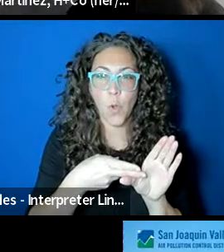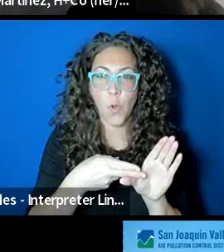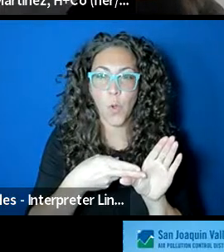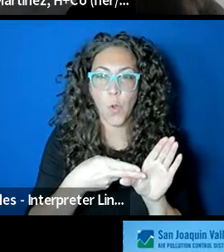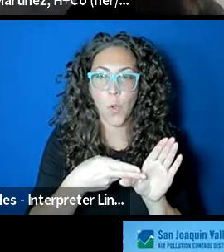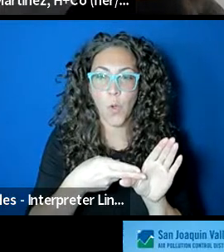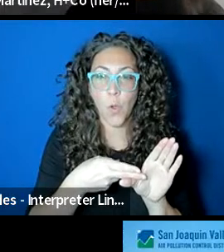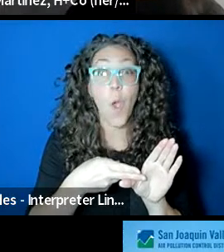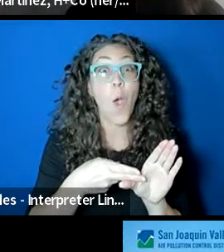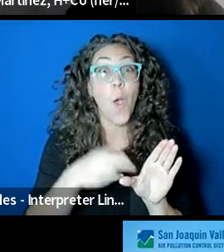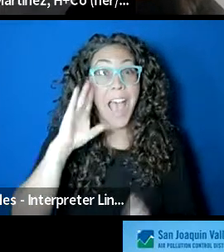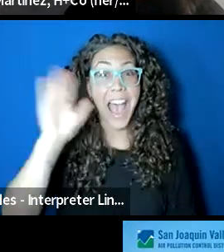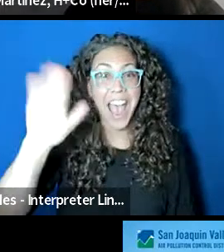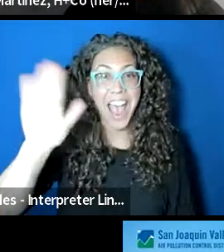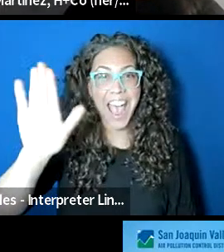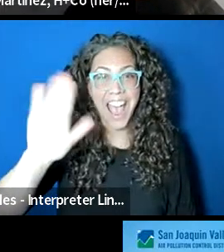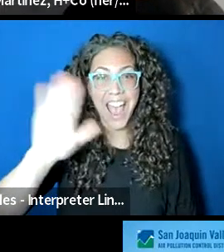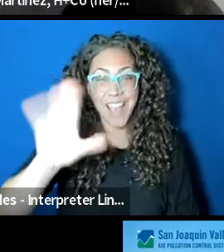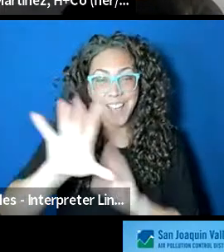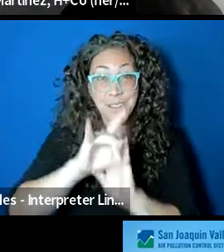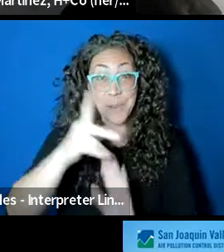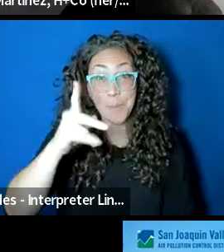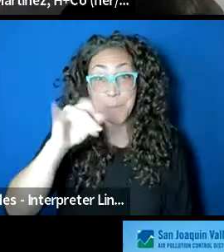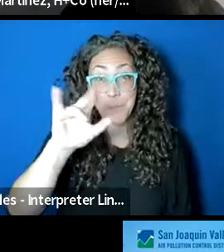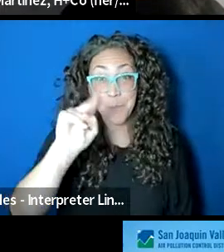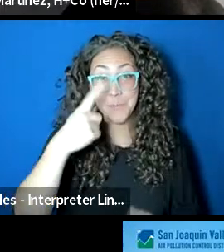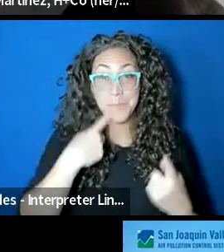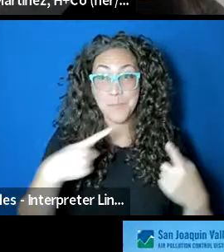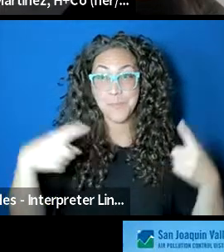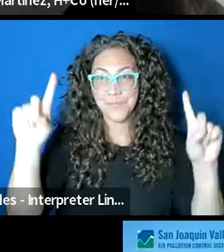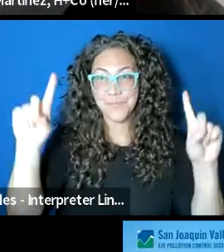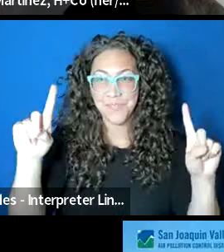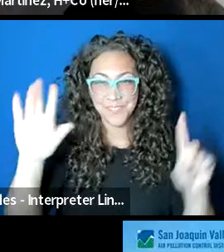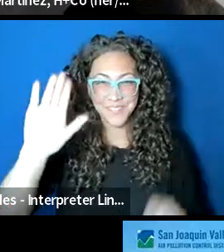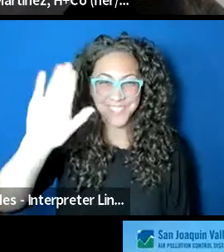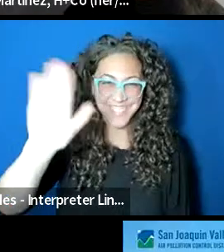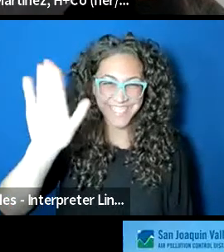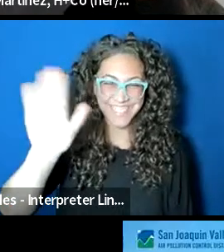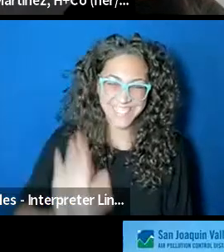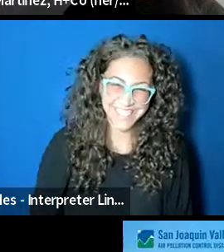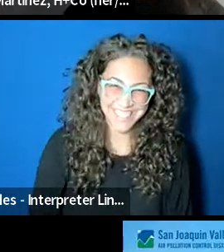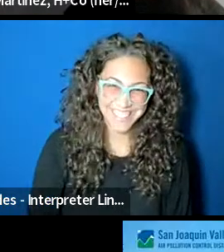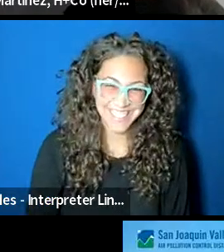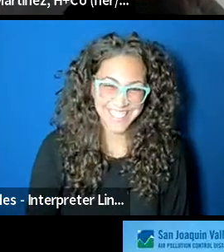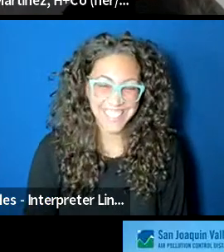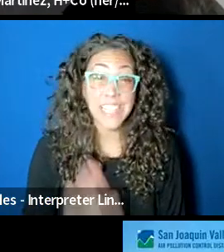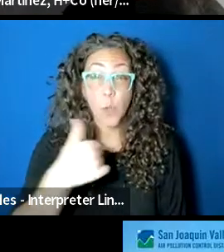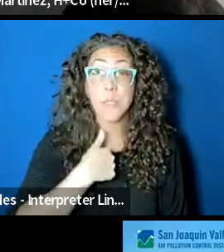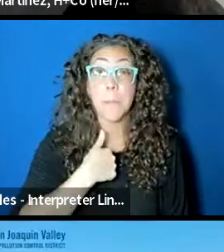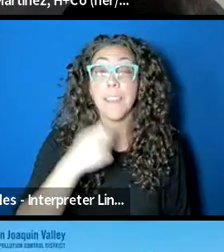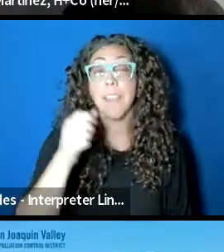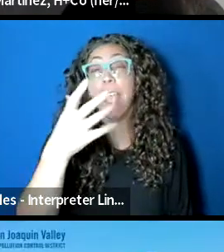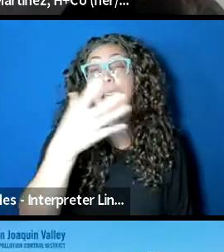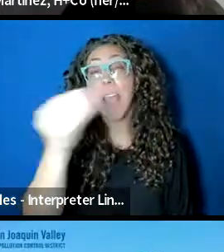Douglas has a pin. Douglas is a resident on Hi. CSC. Hi.